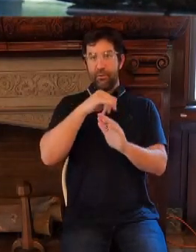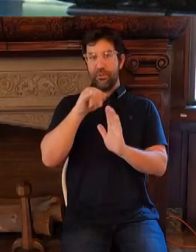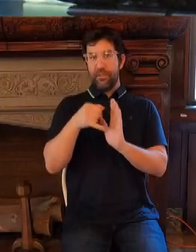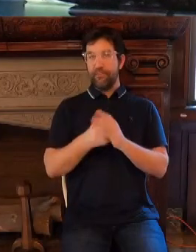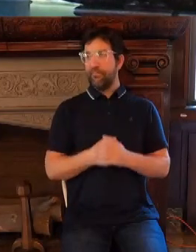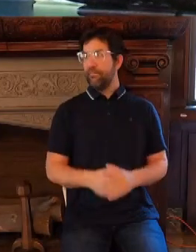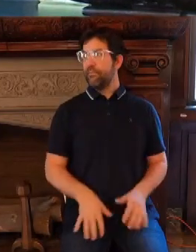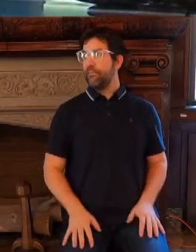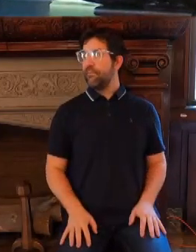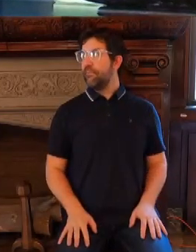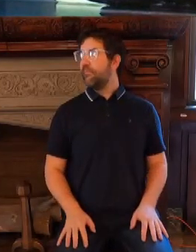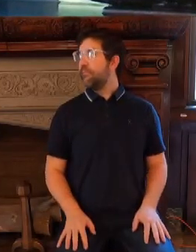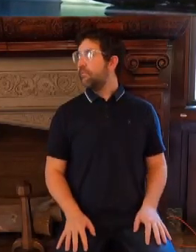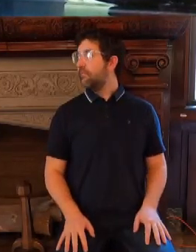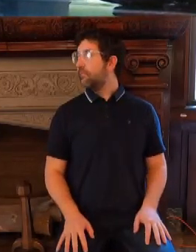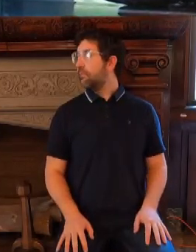project.